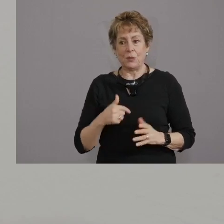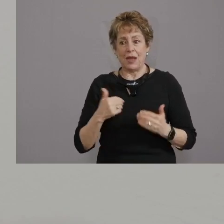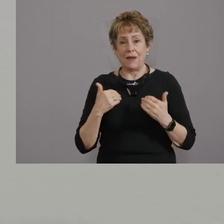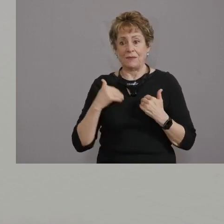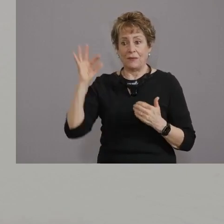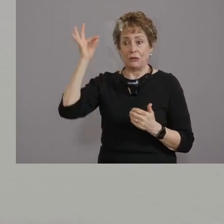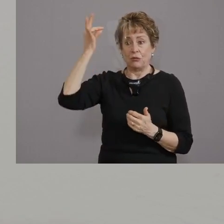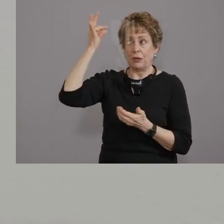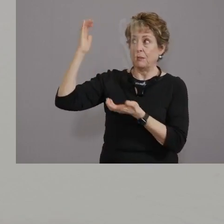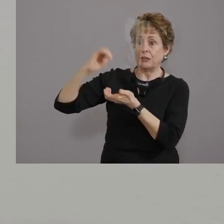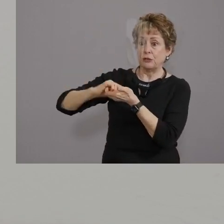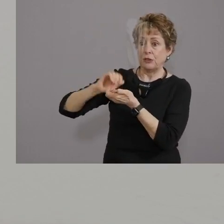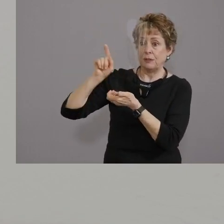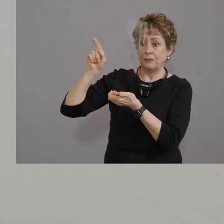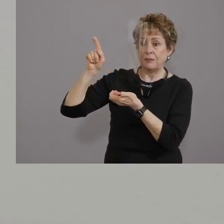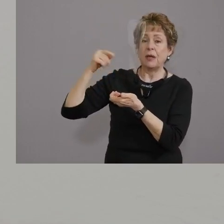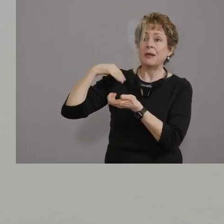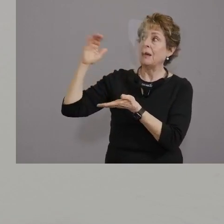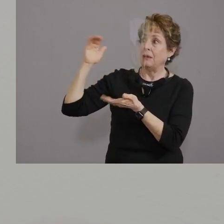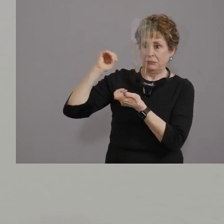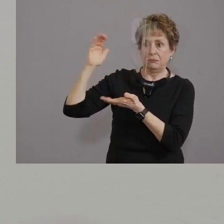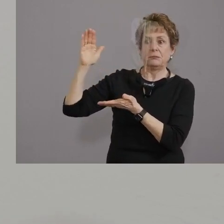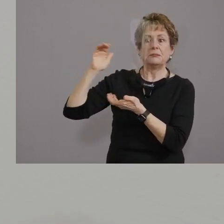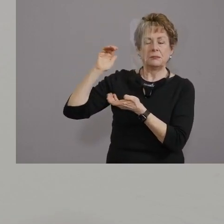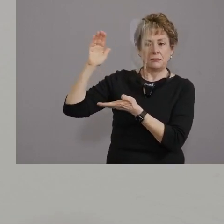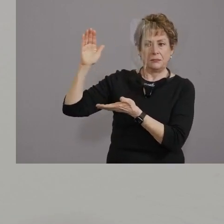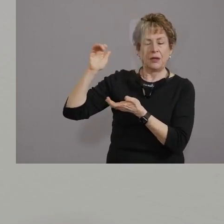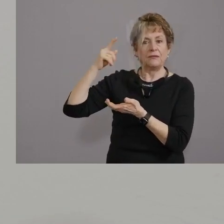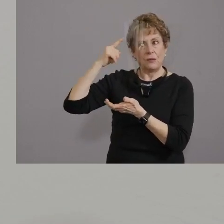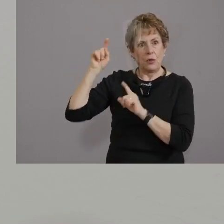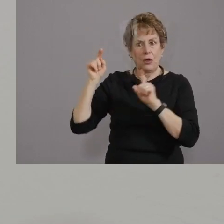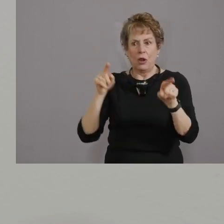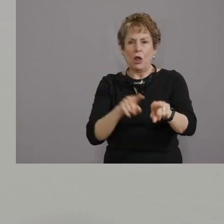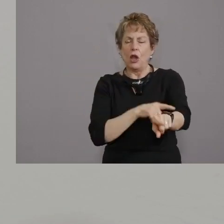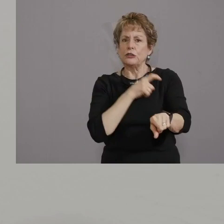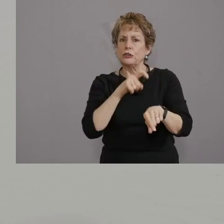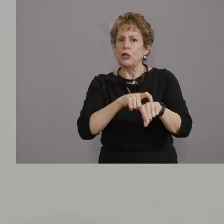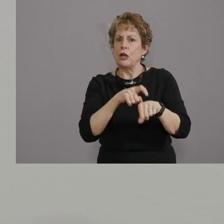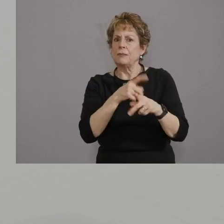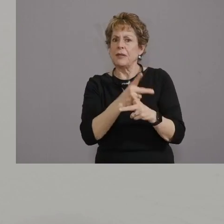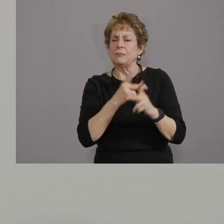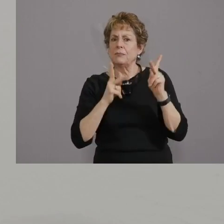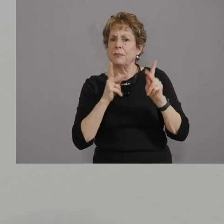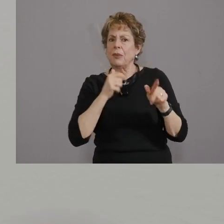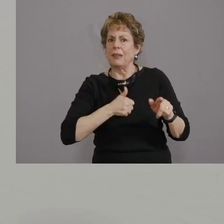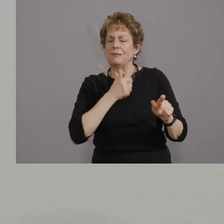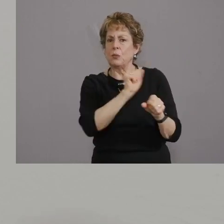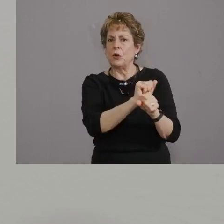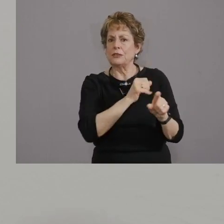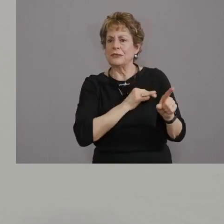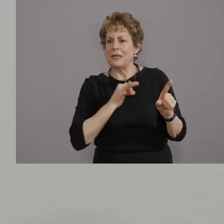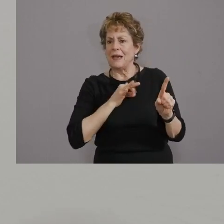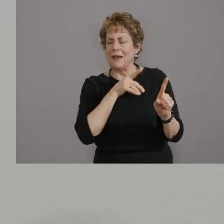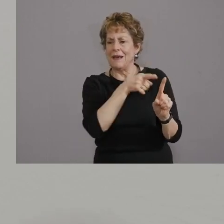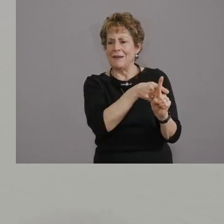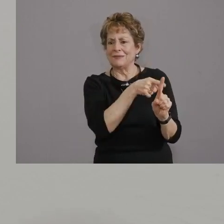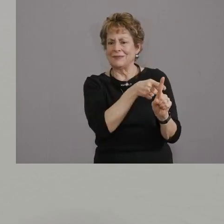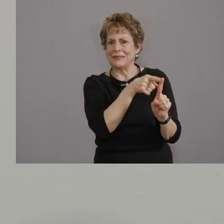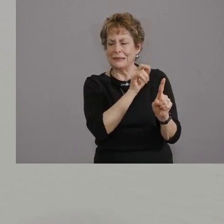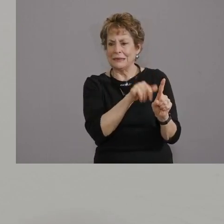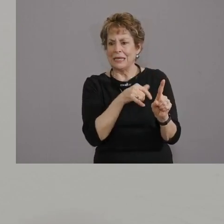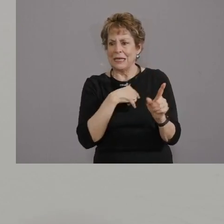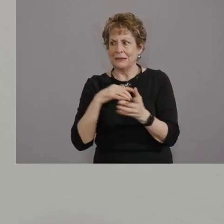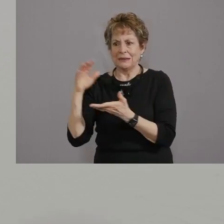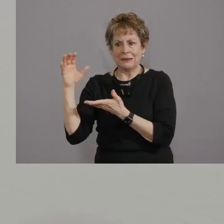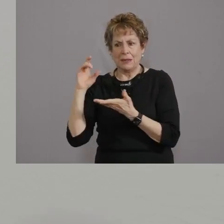pulling doses off for our long-term care facilities. That takes a certain amount of doses up front before they